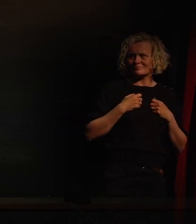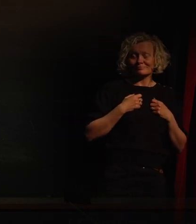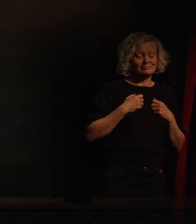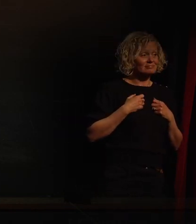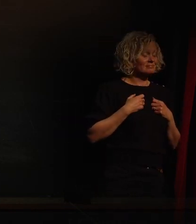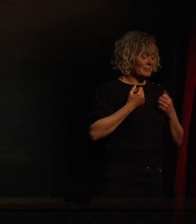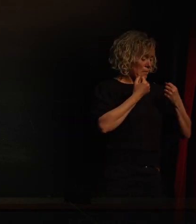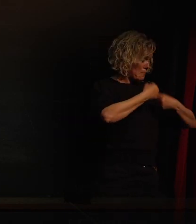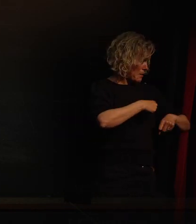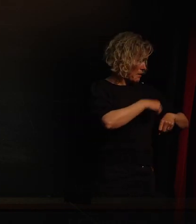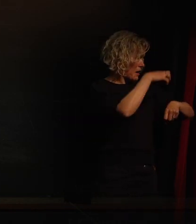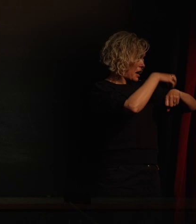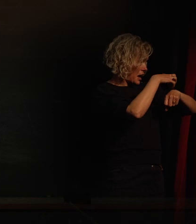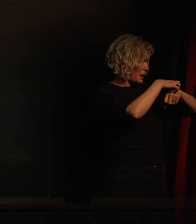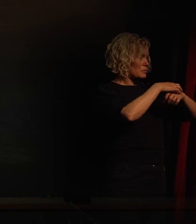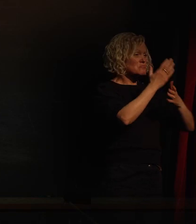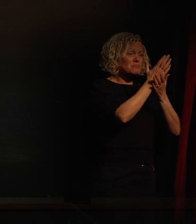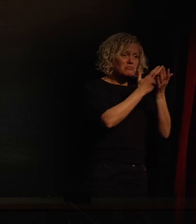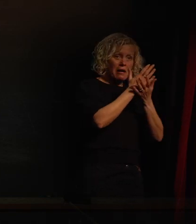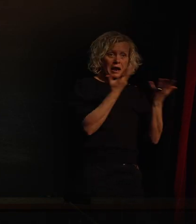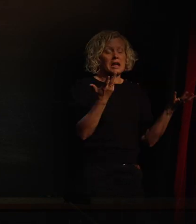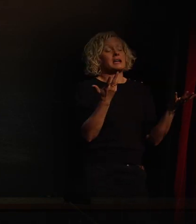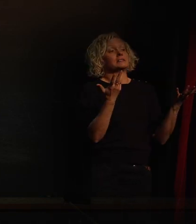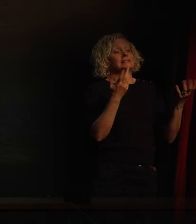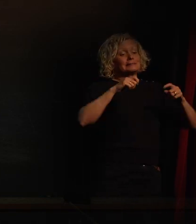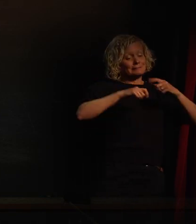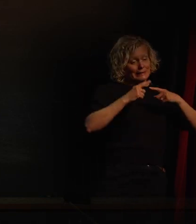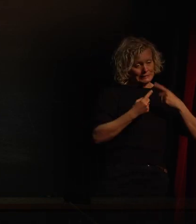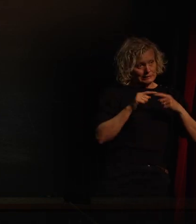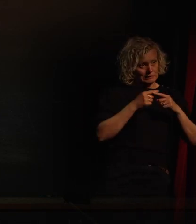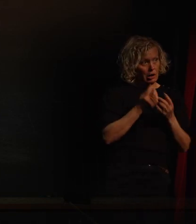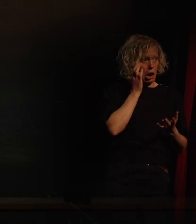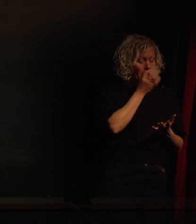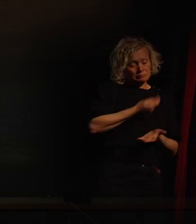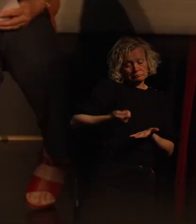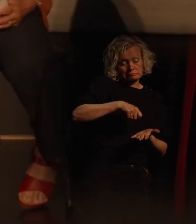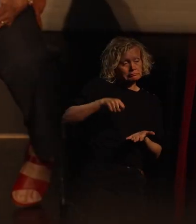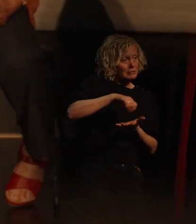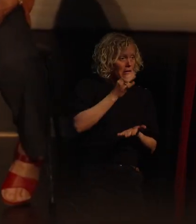They baked bread and cakes, took up knitting or gardening.